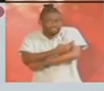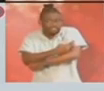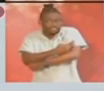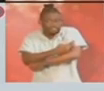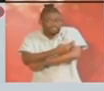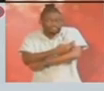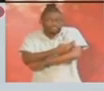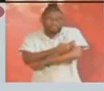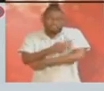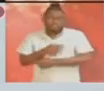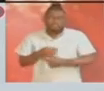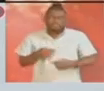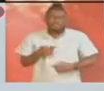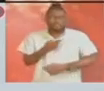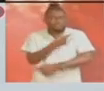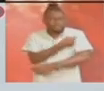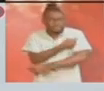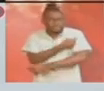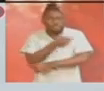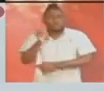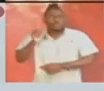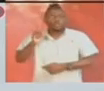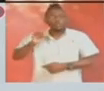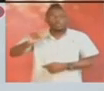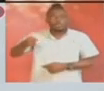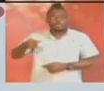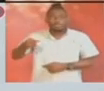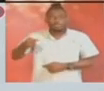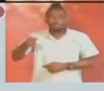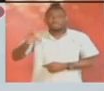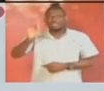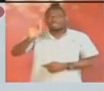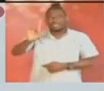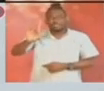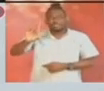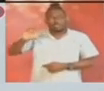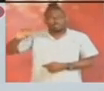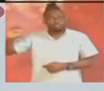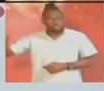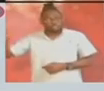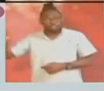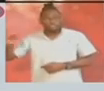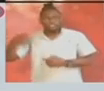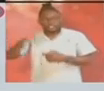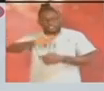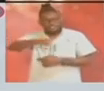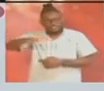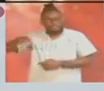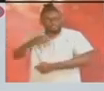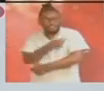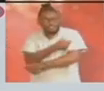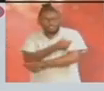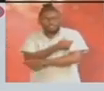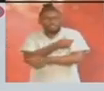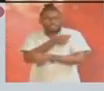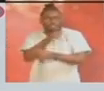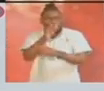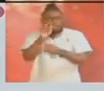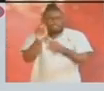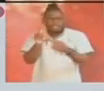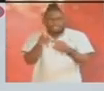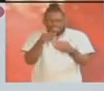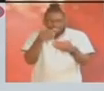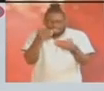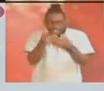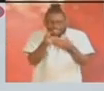1,800 doses per day. You will remember the original target was 1,000 per day, but we are now clocking way